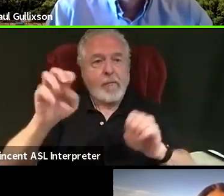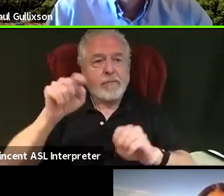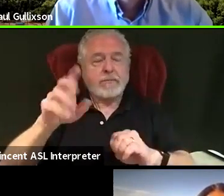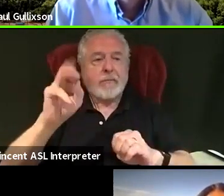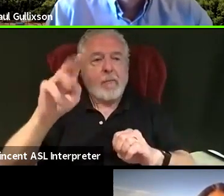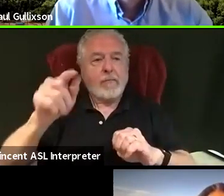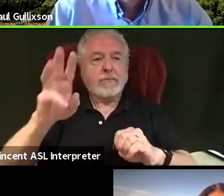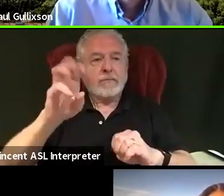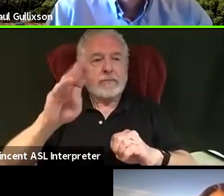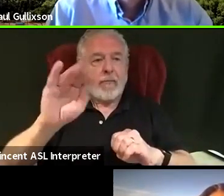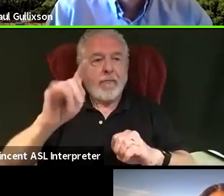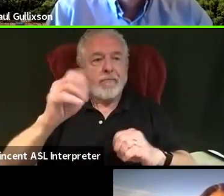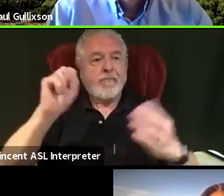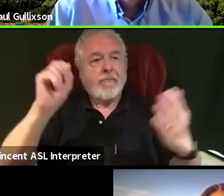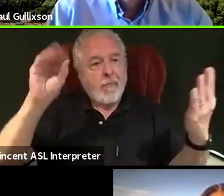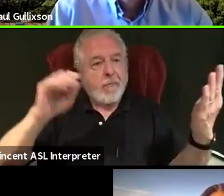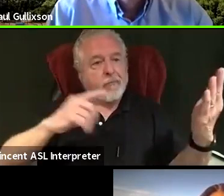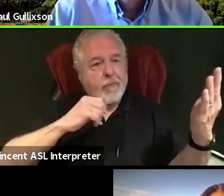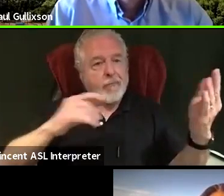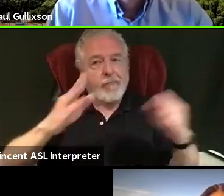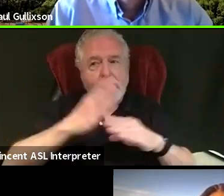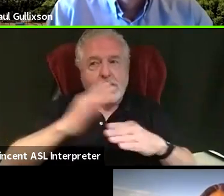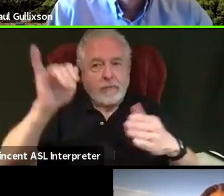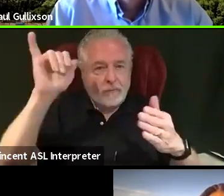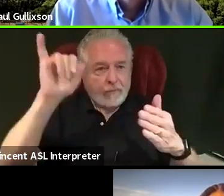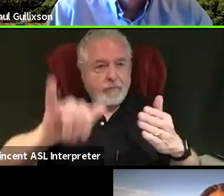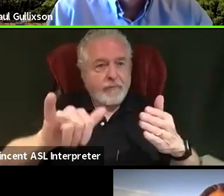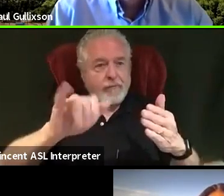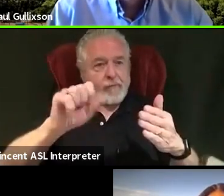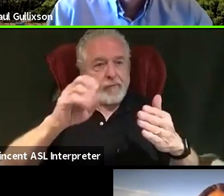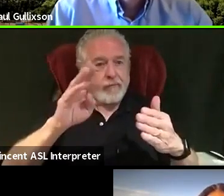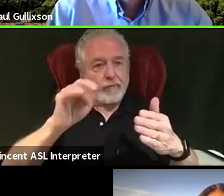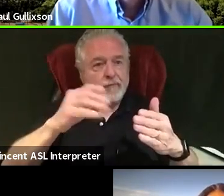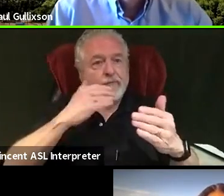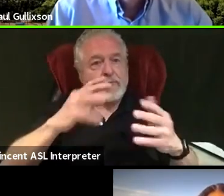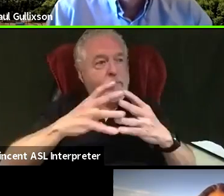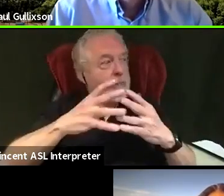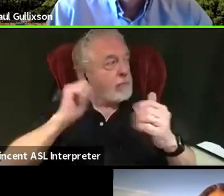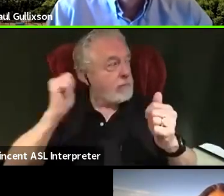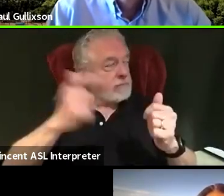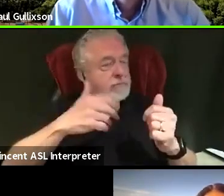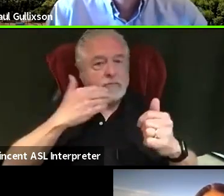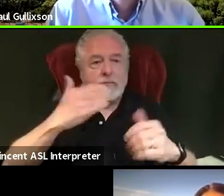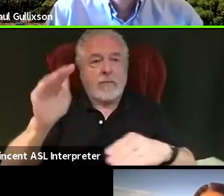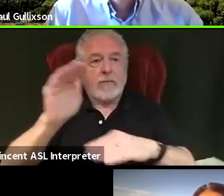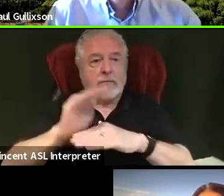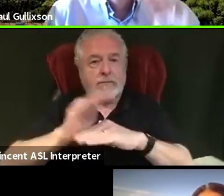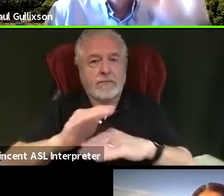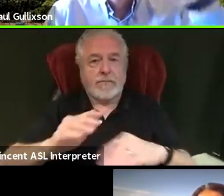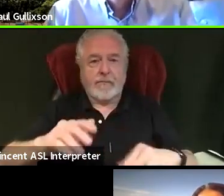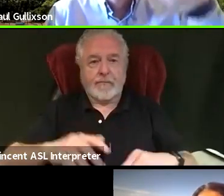socoemergency.org website. So we will be sharing that on social media tomorrow. Thank you all and have a good night.